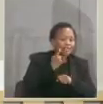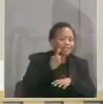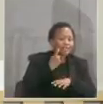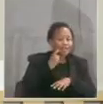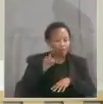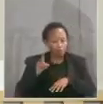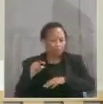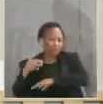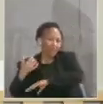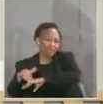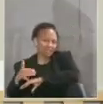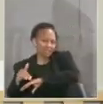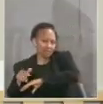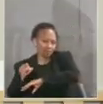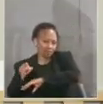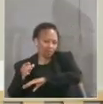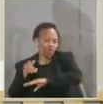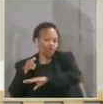more especially